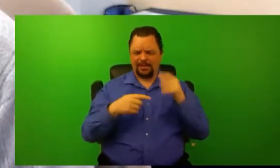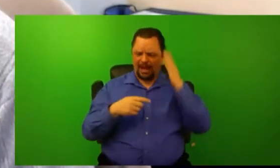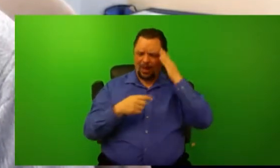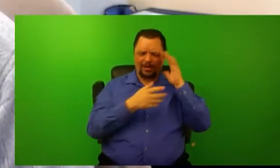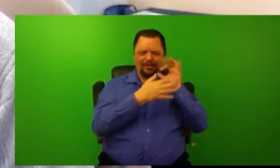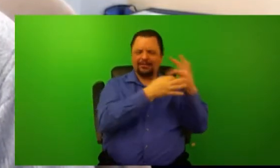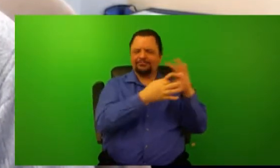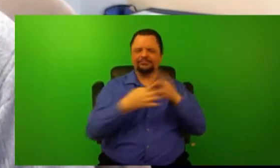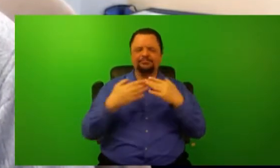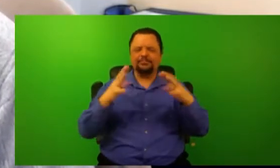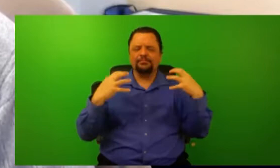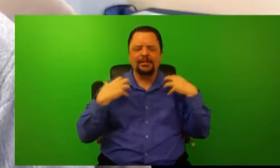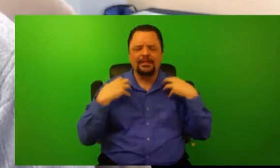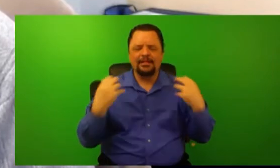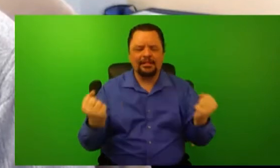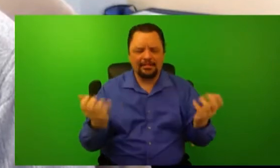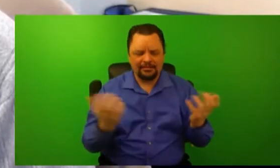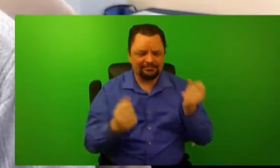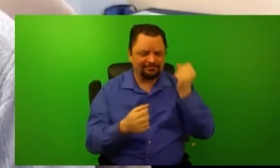are some bills this year that